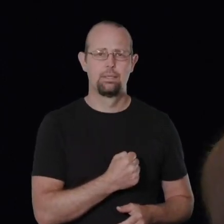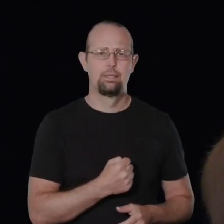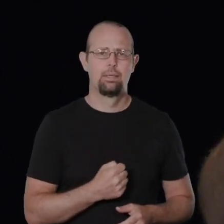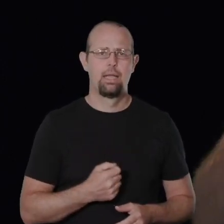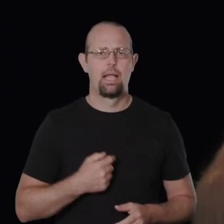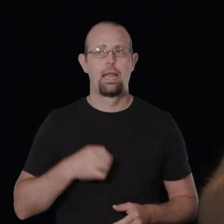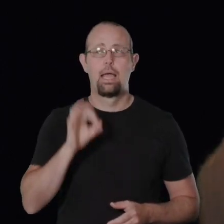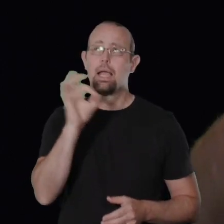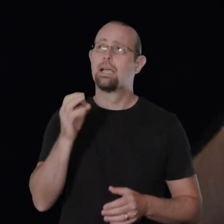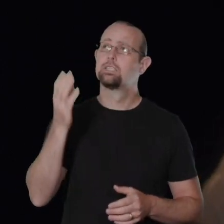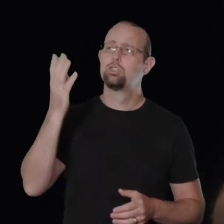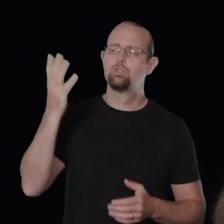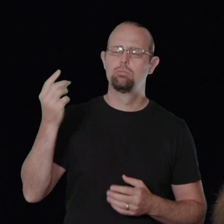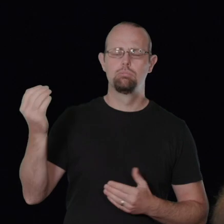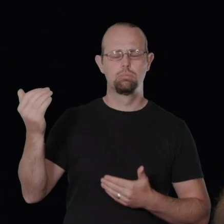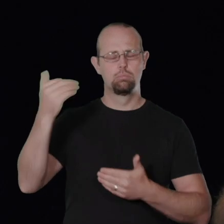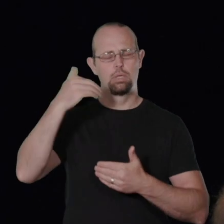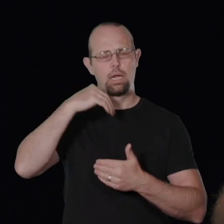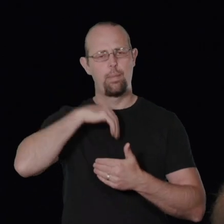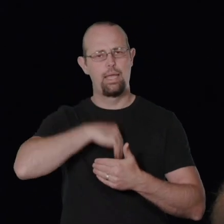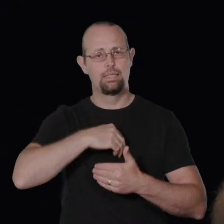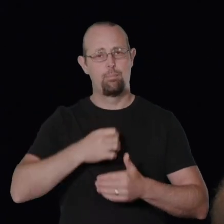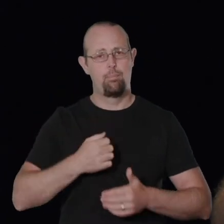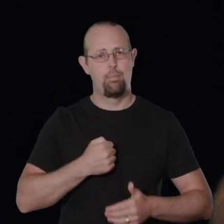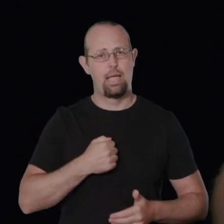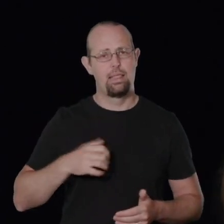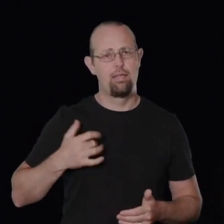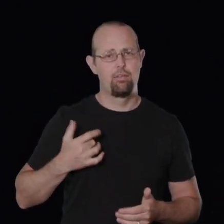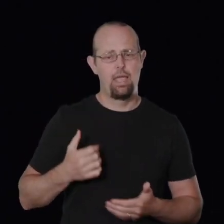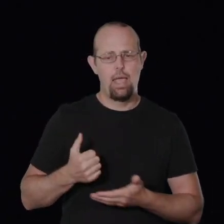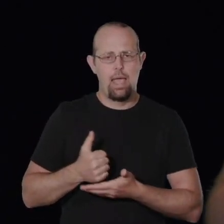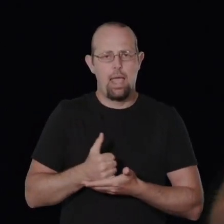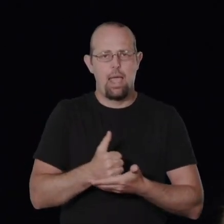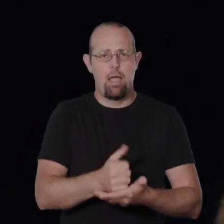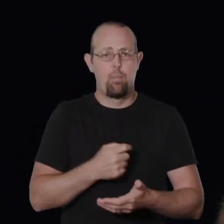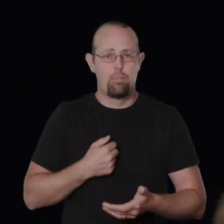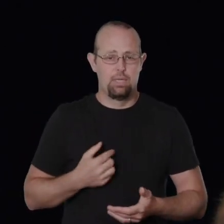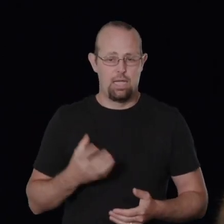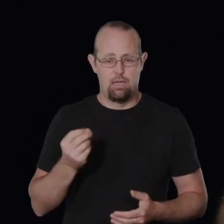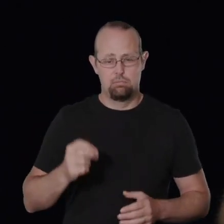you to come into my life. Help me have a new start today.